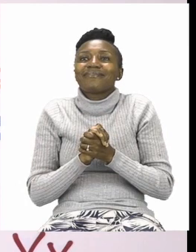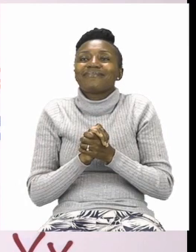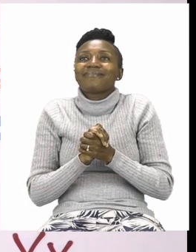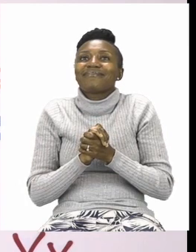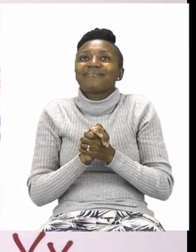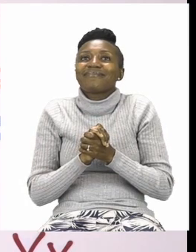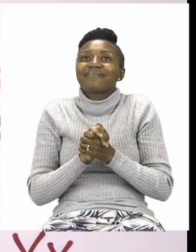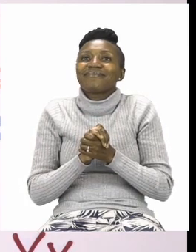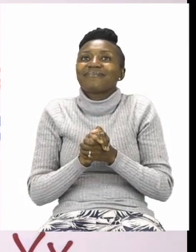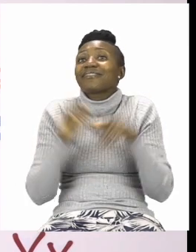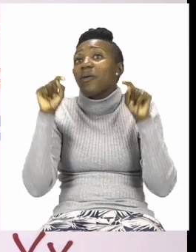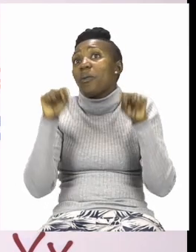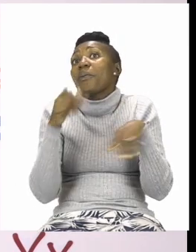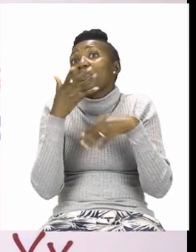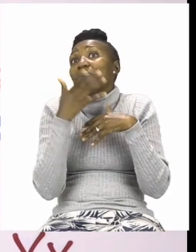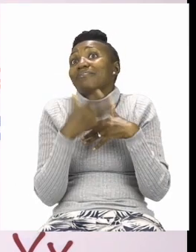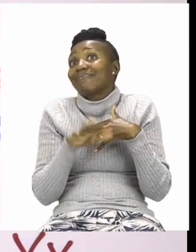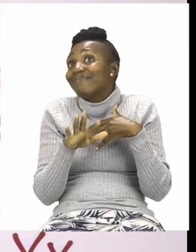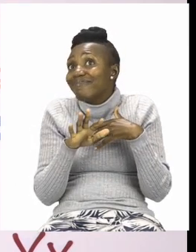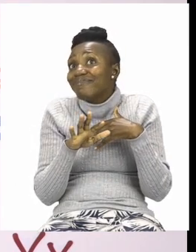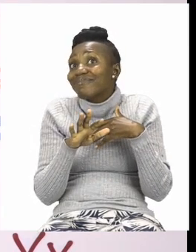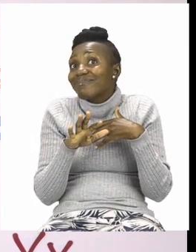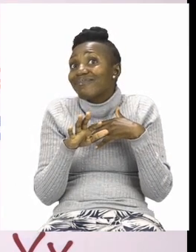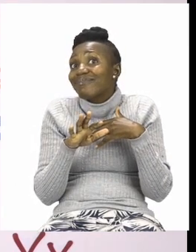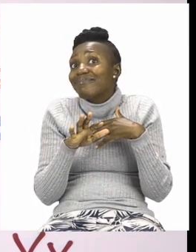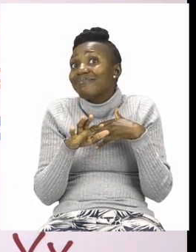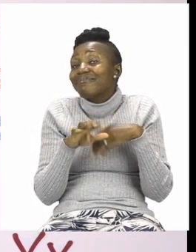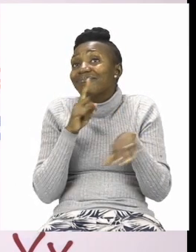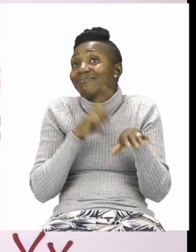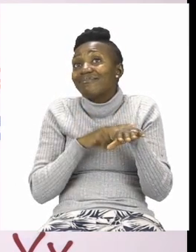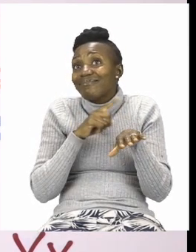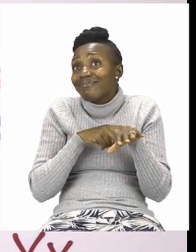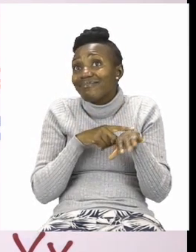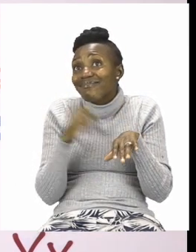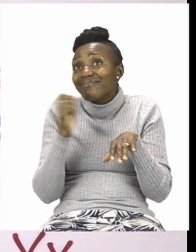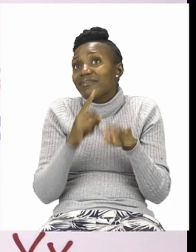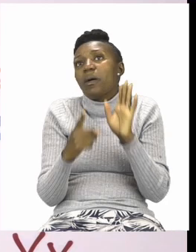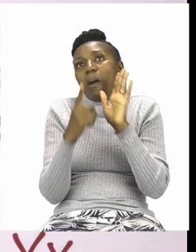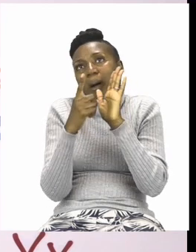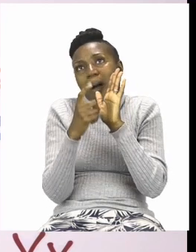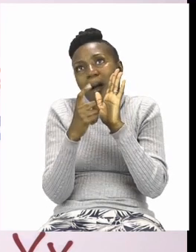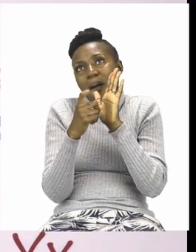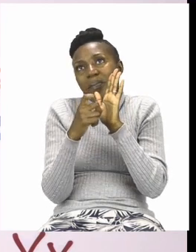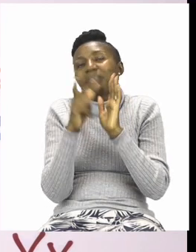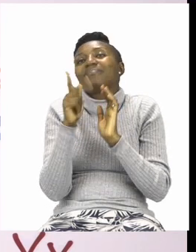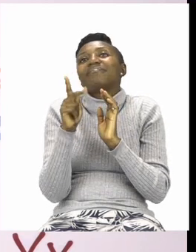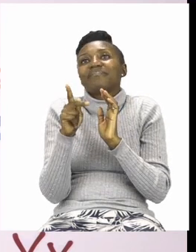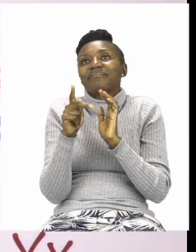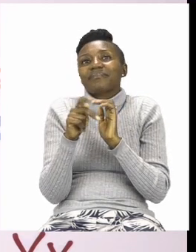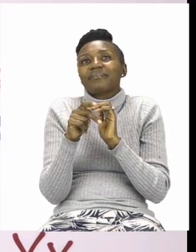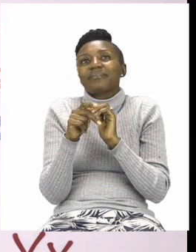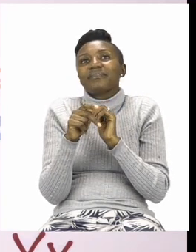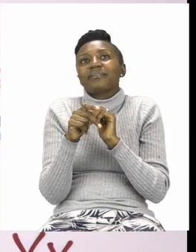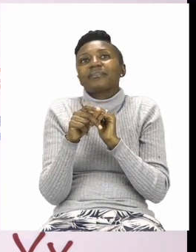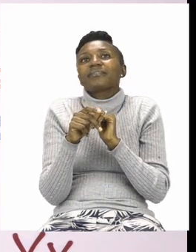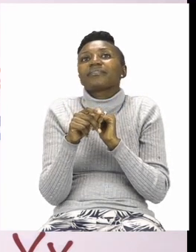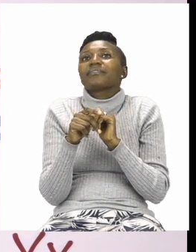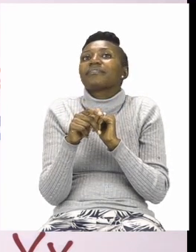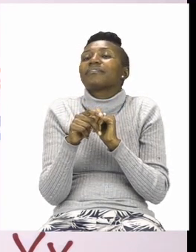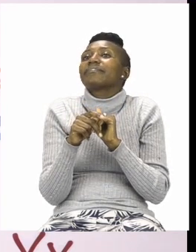that we are done with our lesson, it is time to sanitize. Remember,